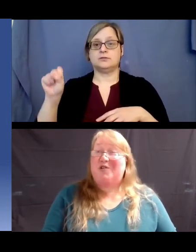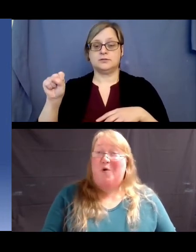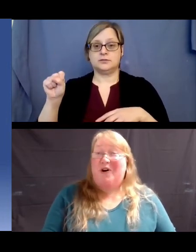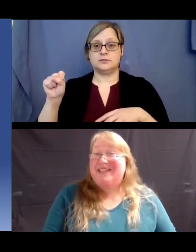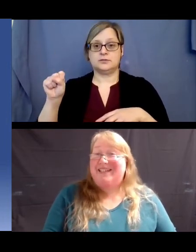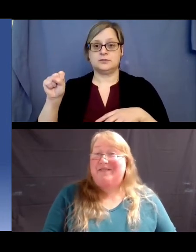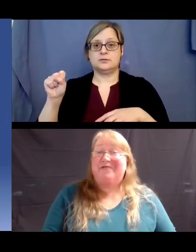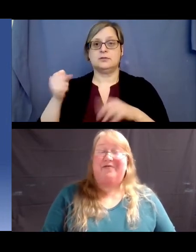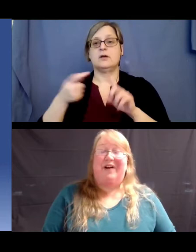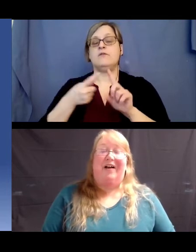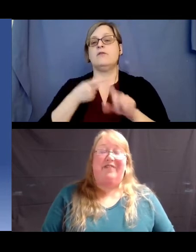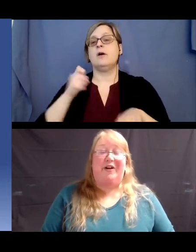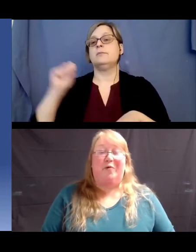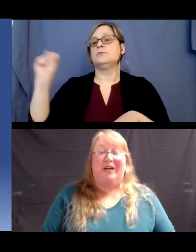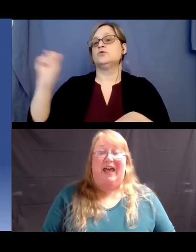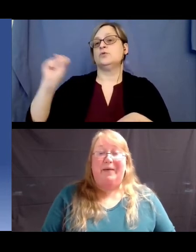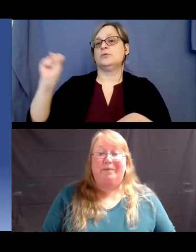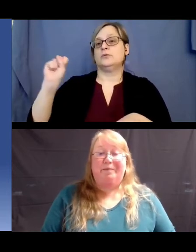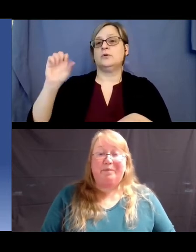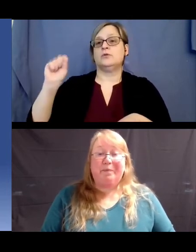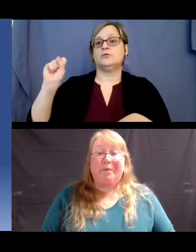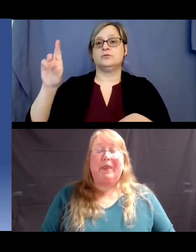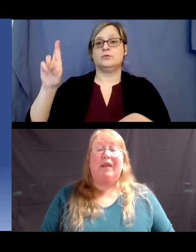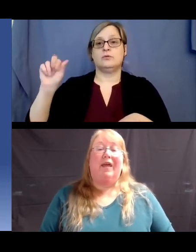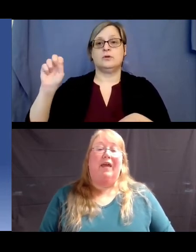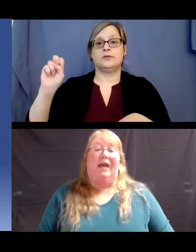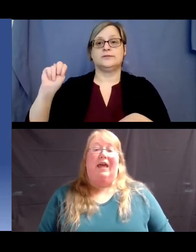by Sorensen Video Relay.